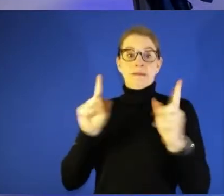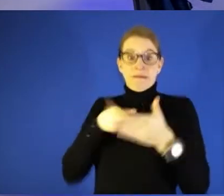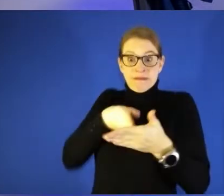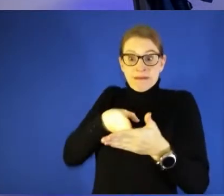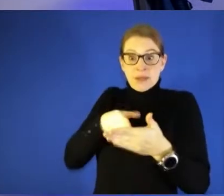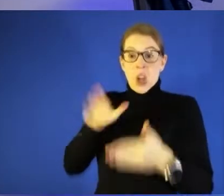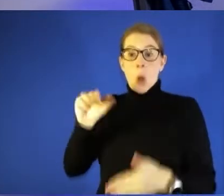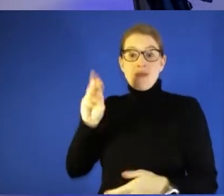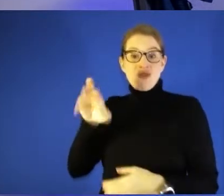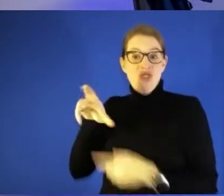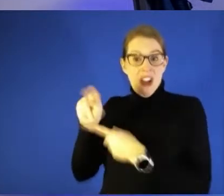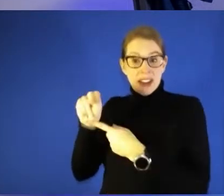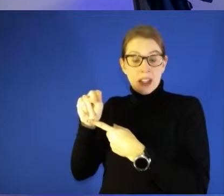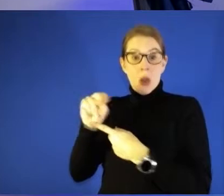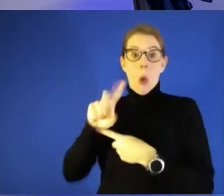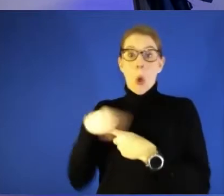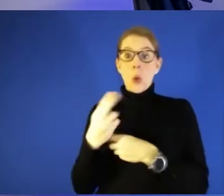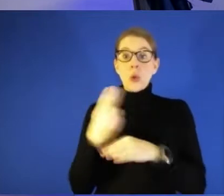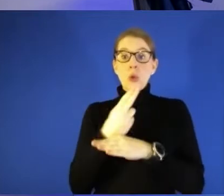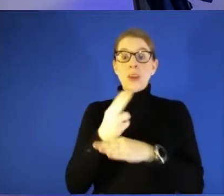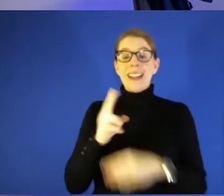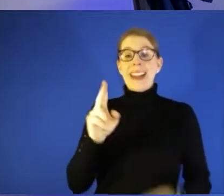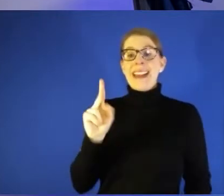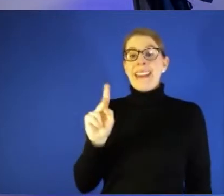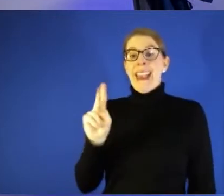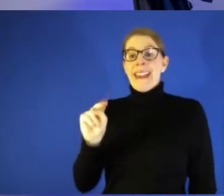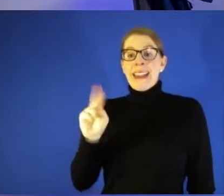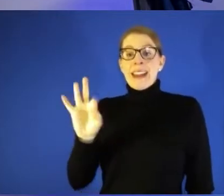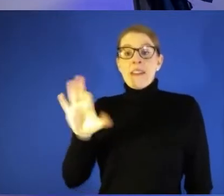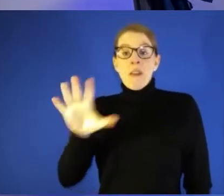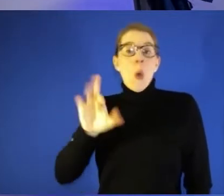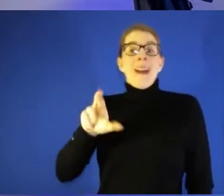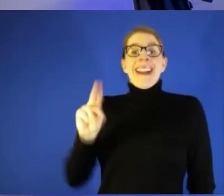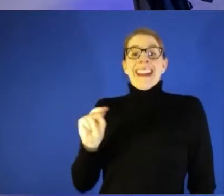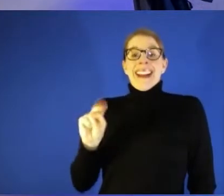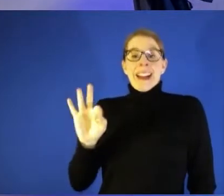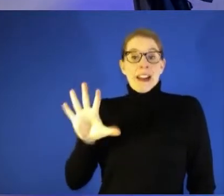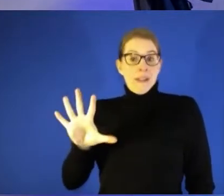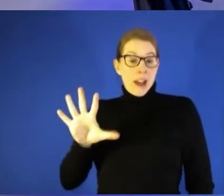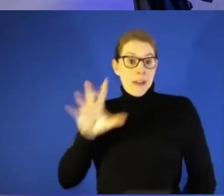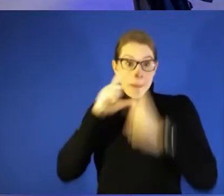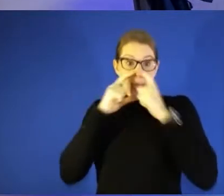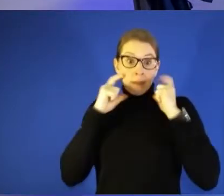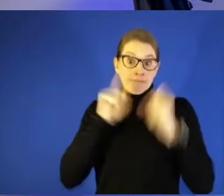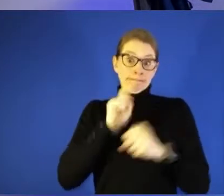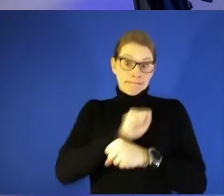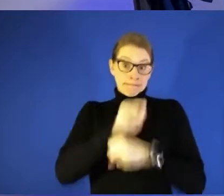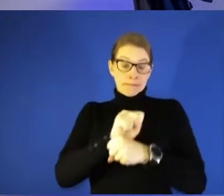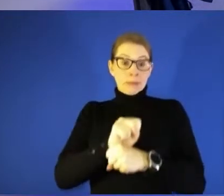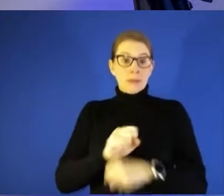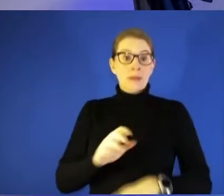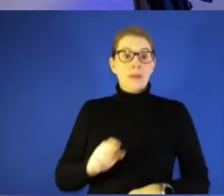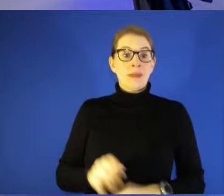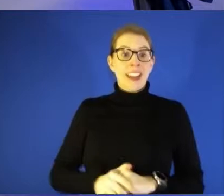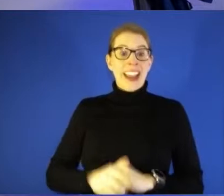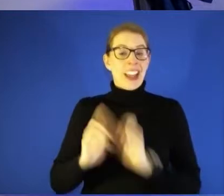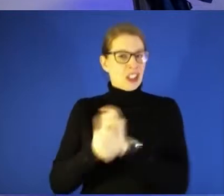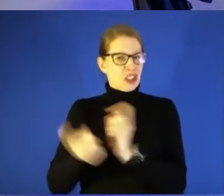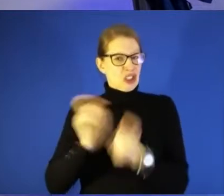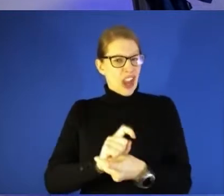use N95 or KN95 masks. Is this true? Yeah, you've changed the way you're going to ask that question.